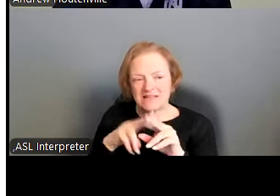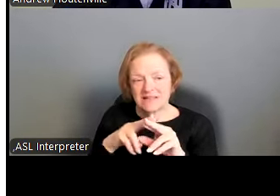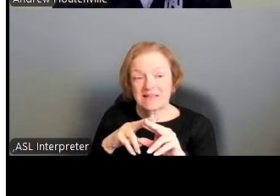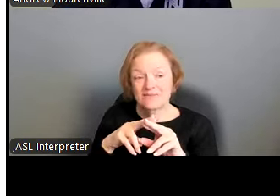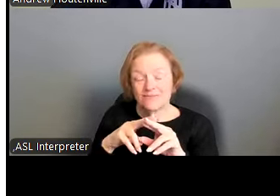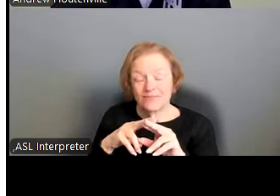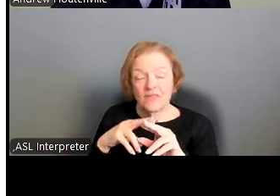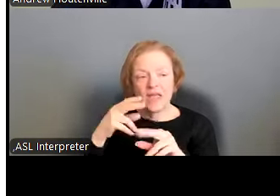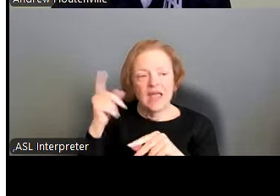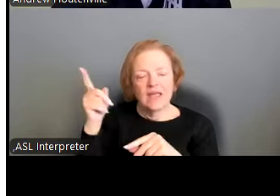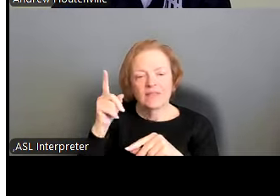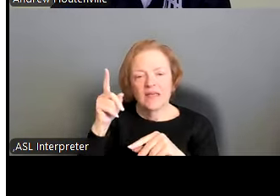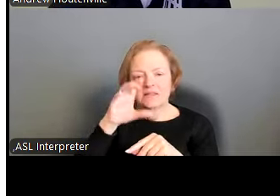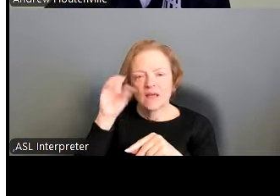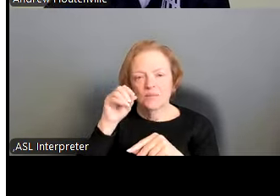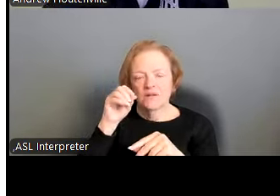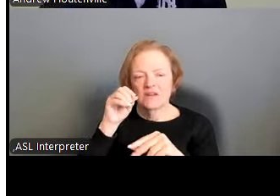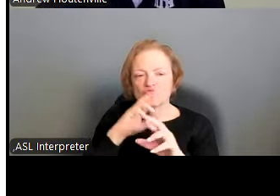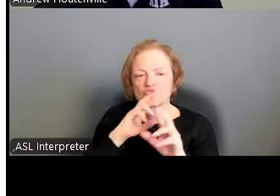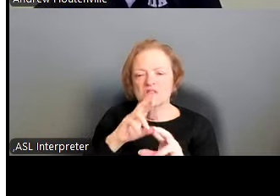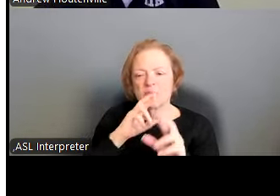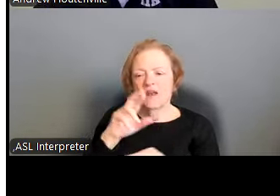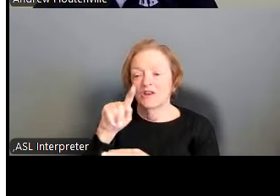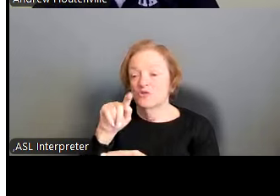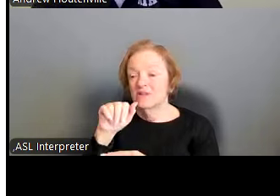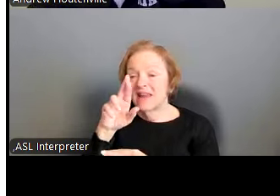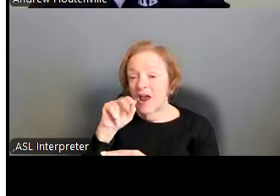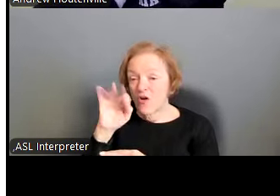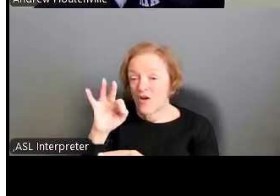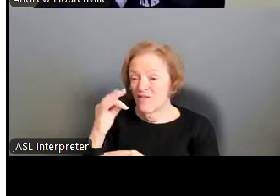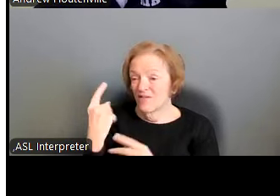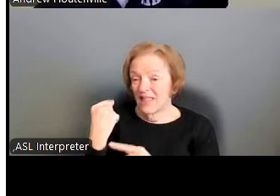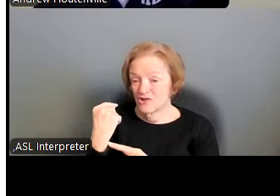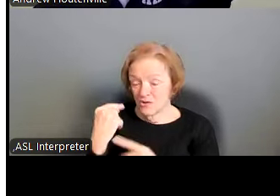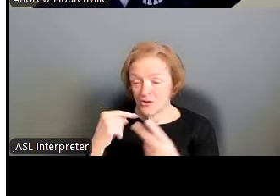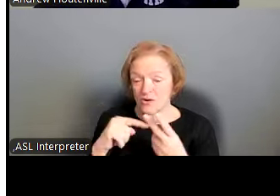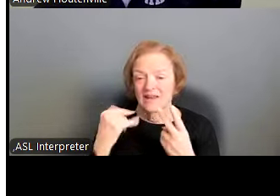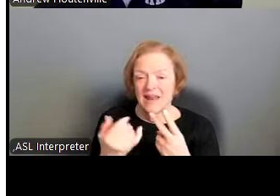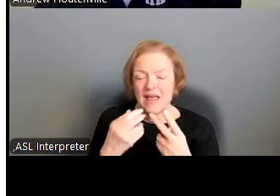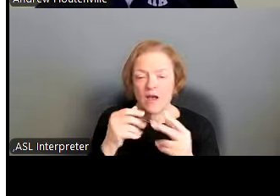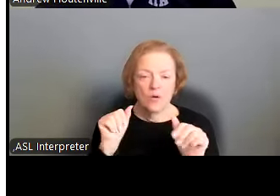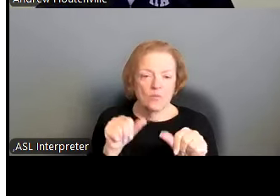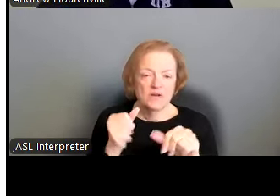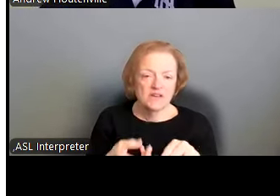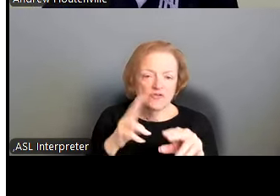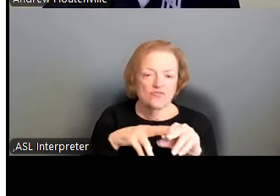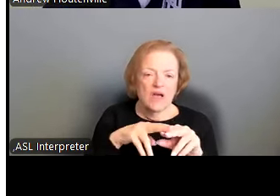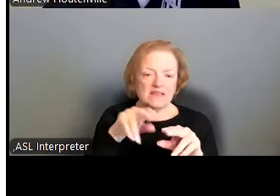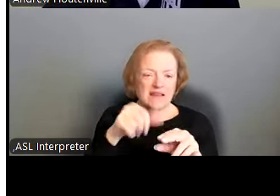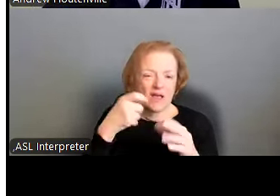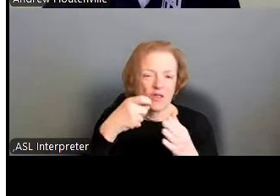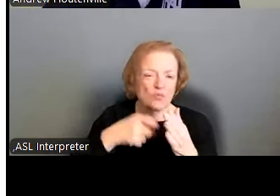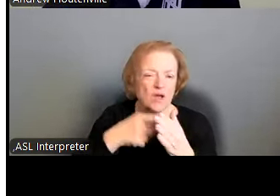employers responding to the tariff issues in the last year, and now with the potential rise in oil prices. So I've taken way too